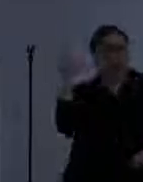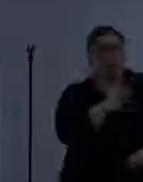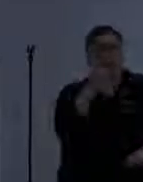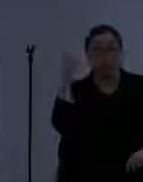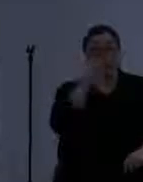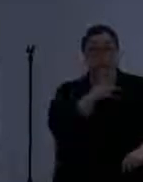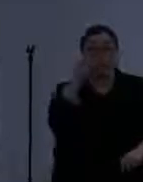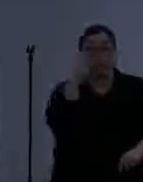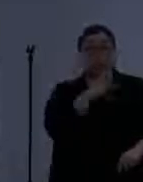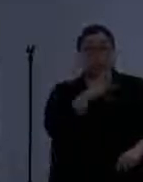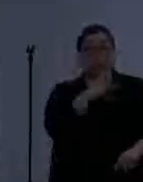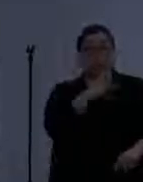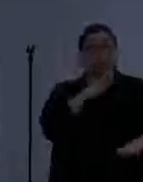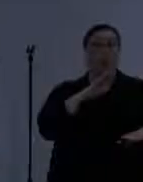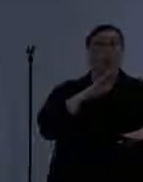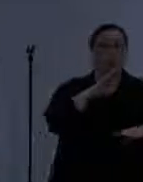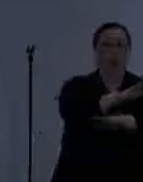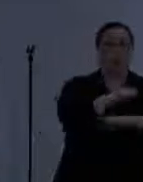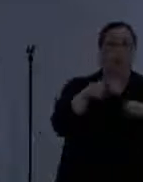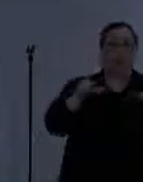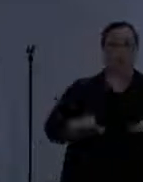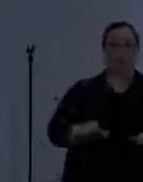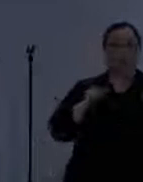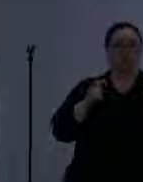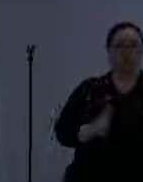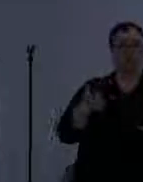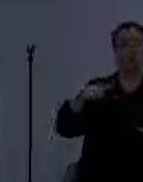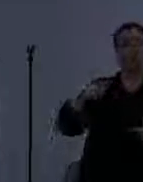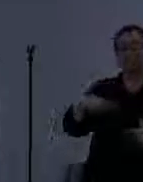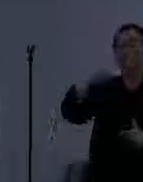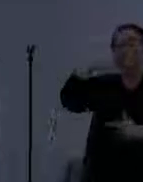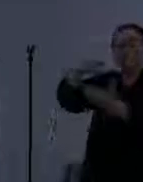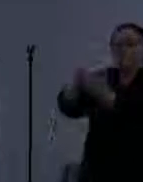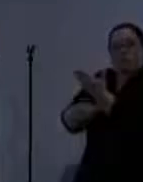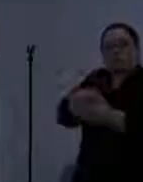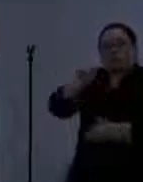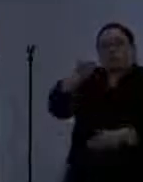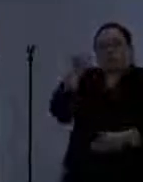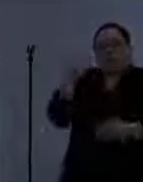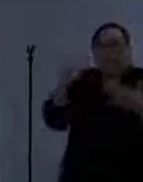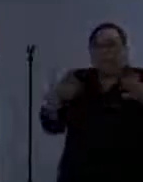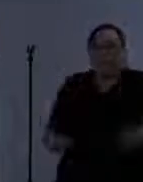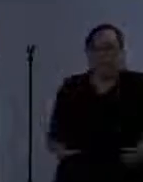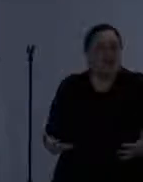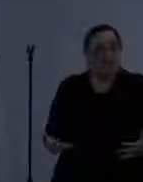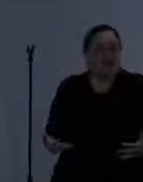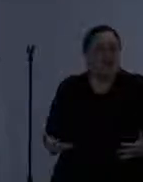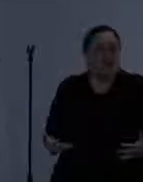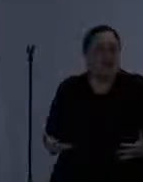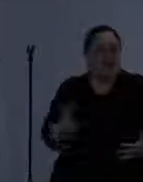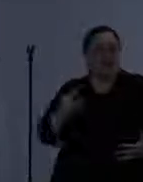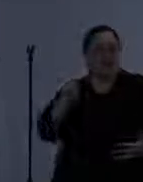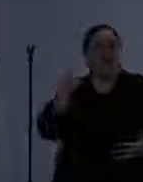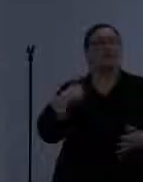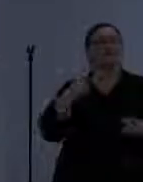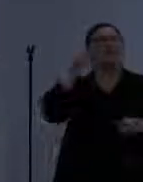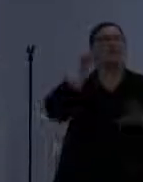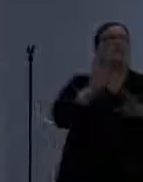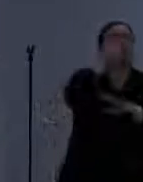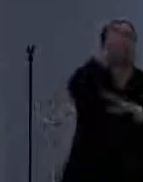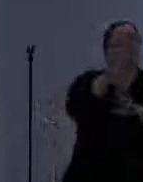in the sector because it's being reported, and how much is not being used in a way, just one moment,